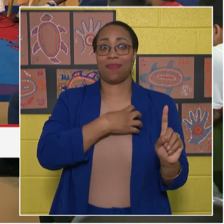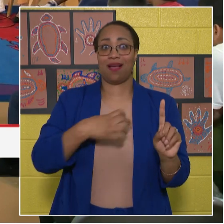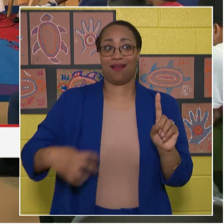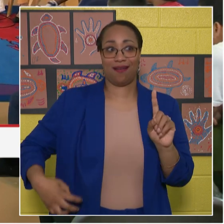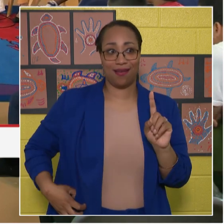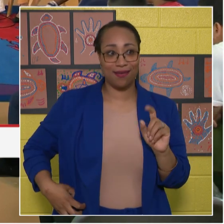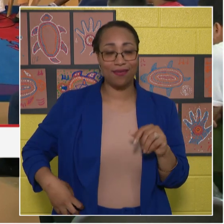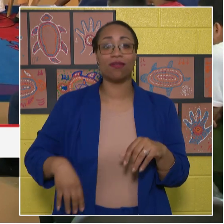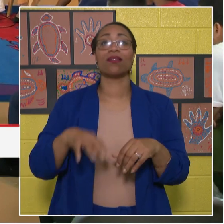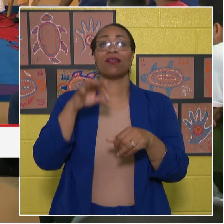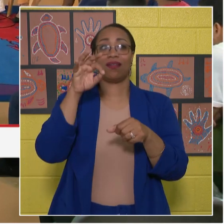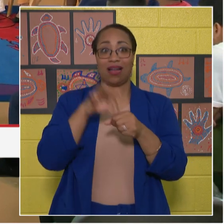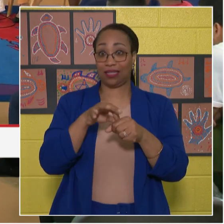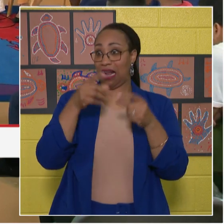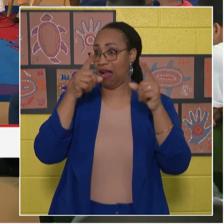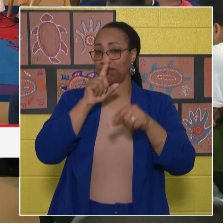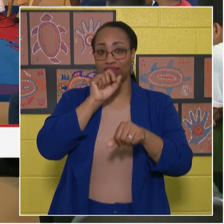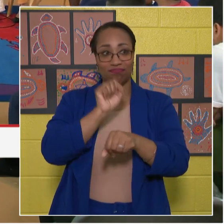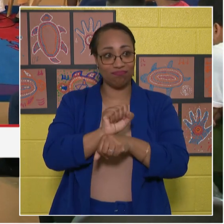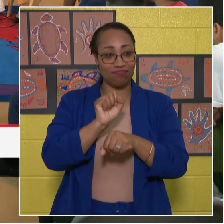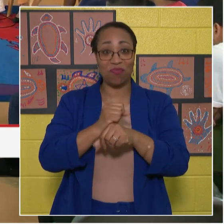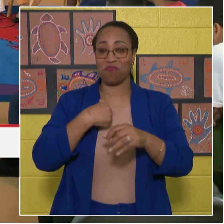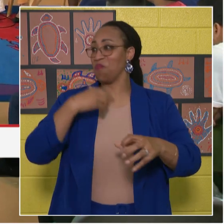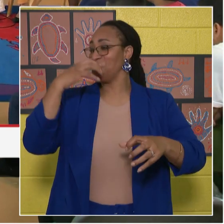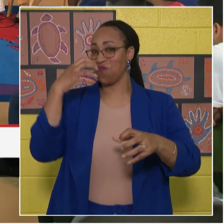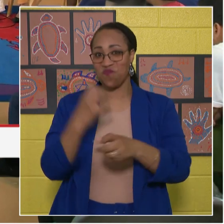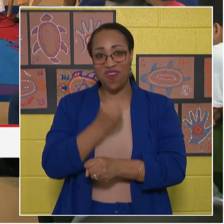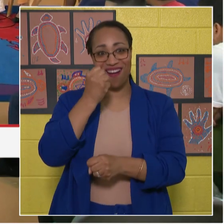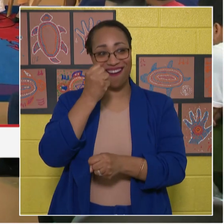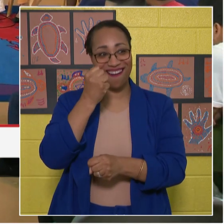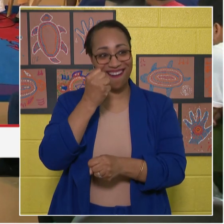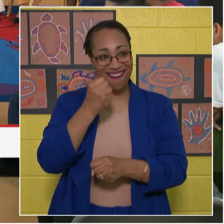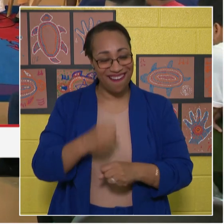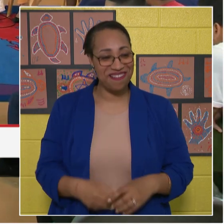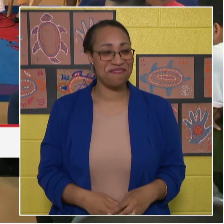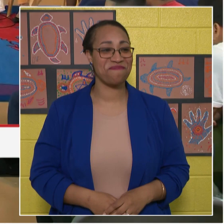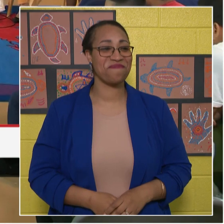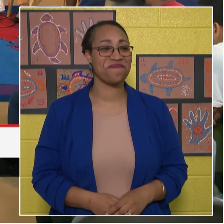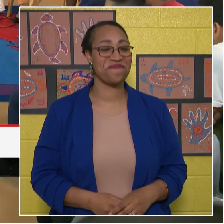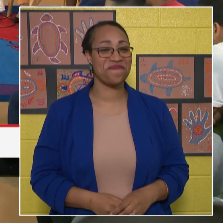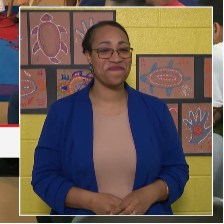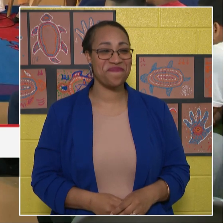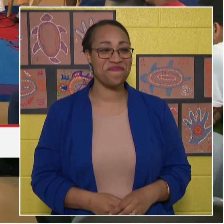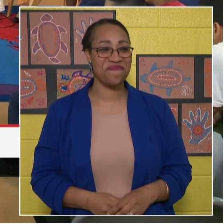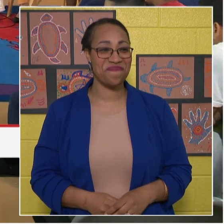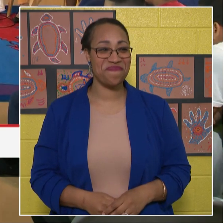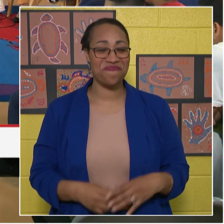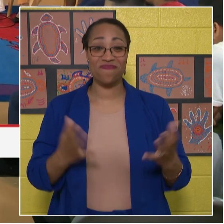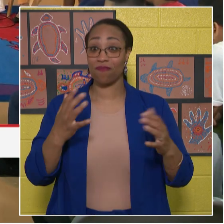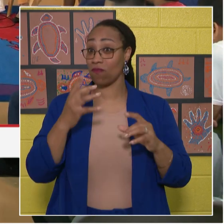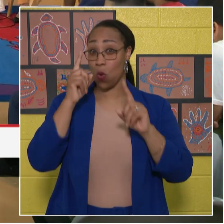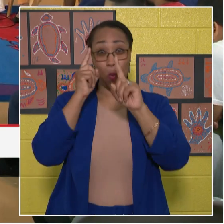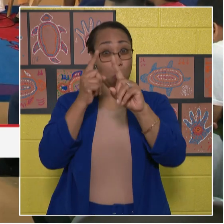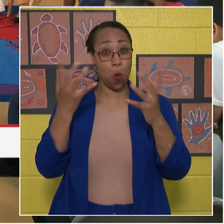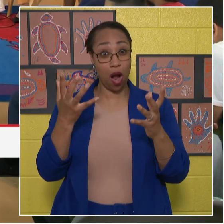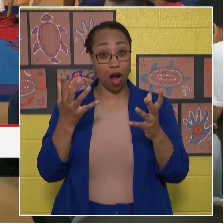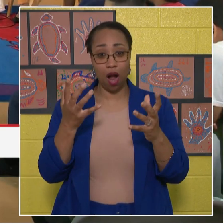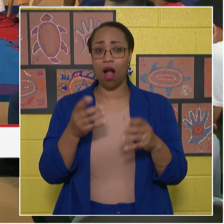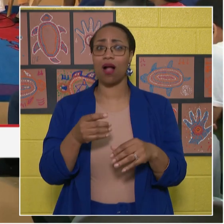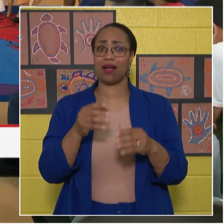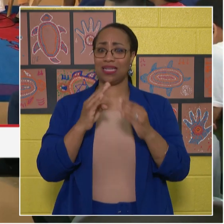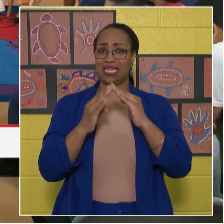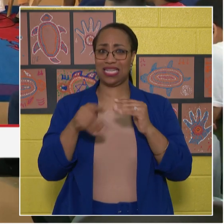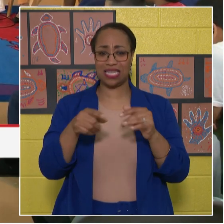sure that we continue to grow as a city, that our schools continue to grow and be world